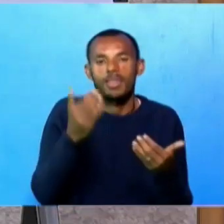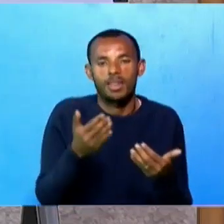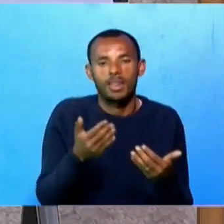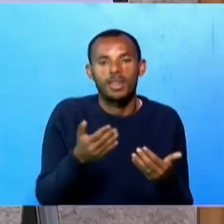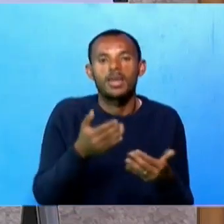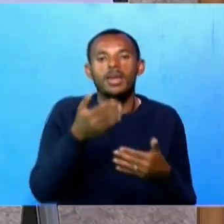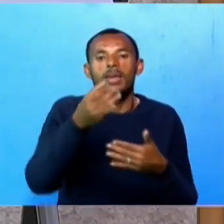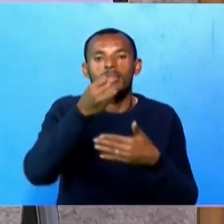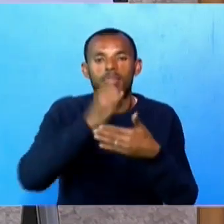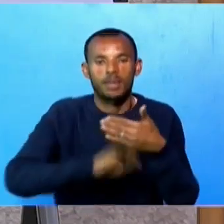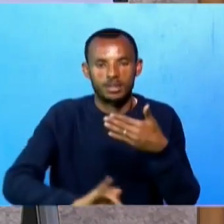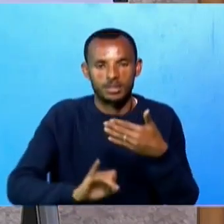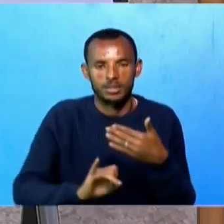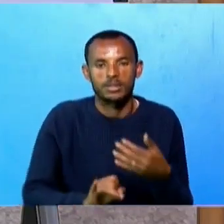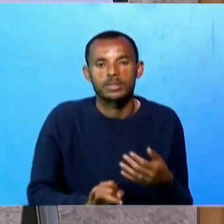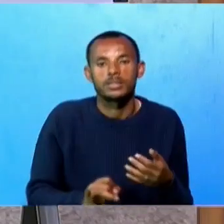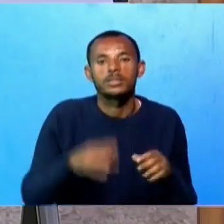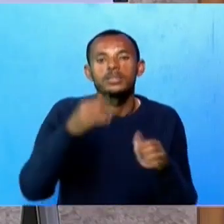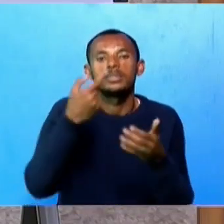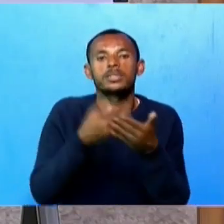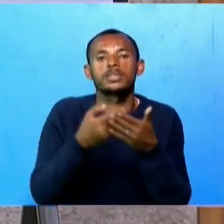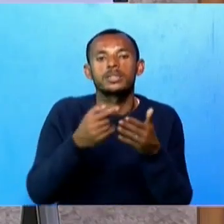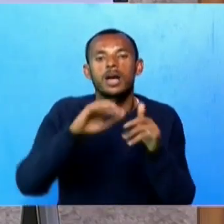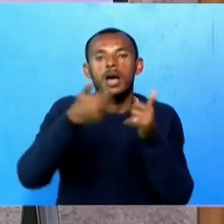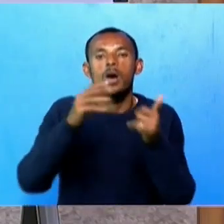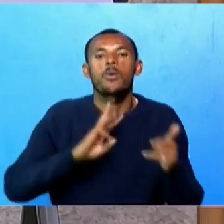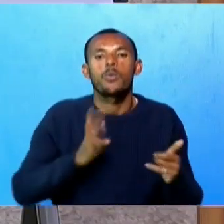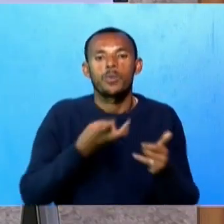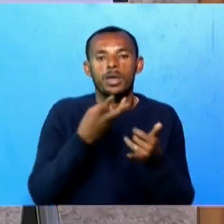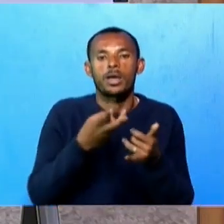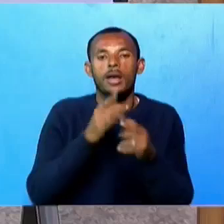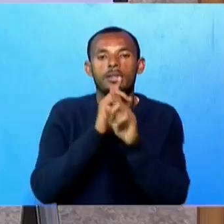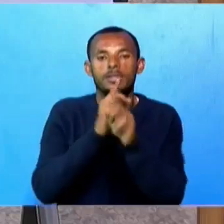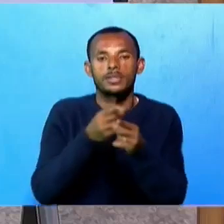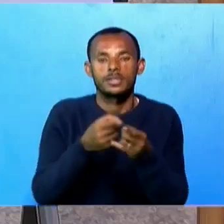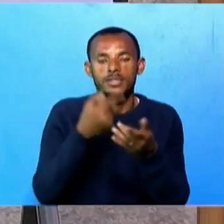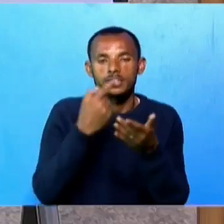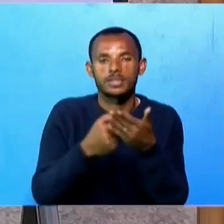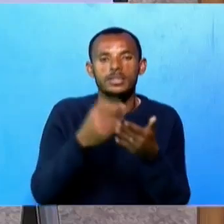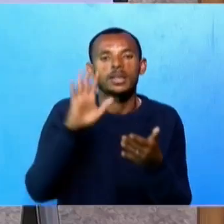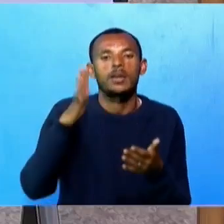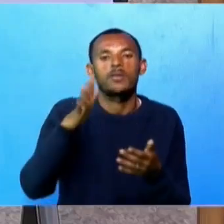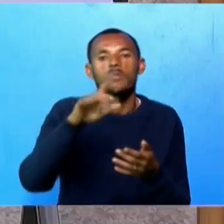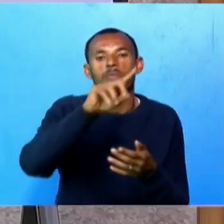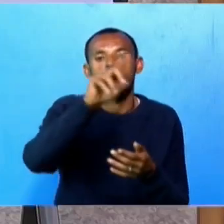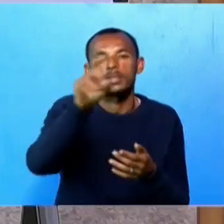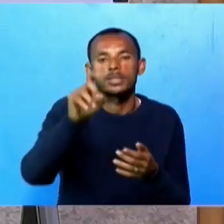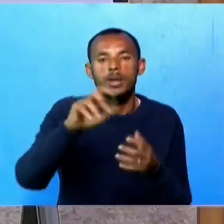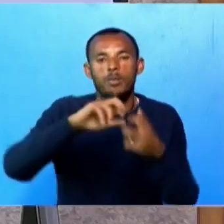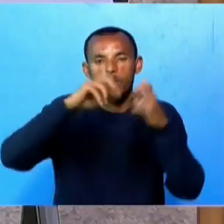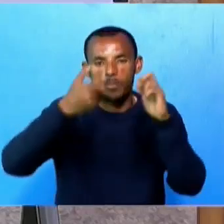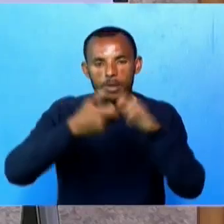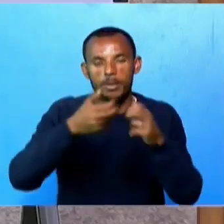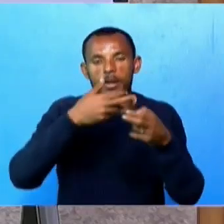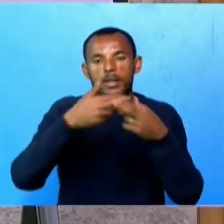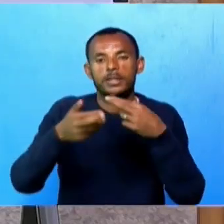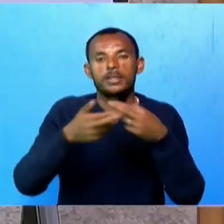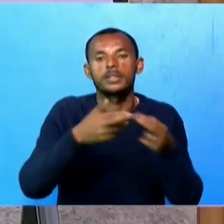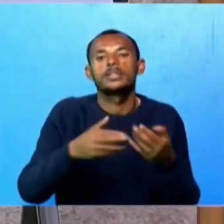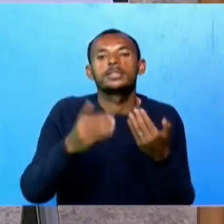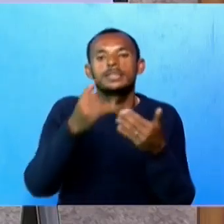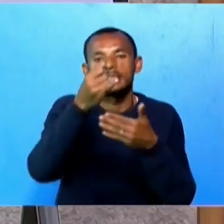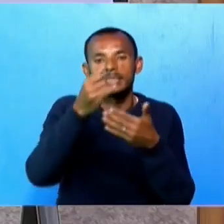right? So this is how we answer these kind of questions, problems related with simple